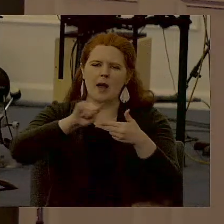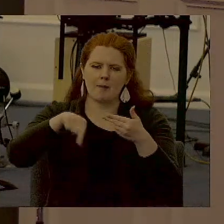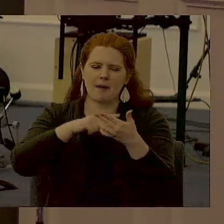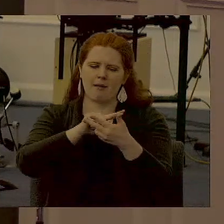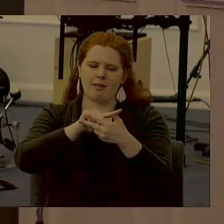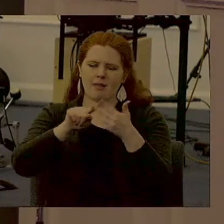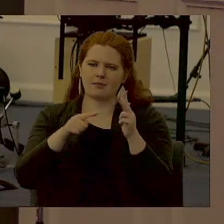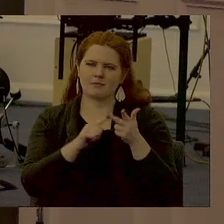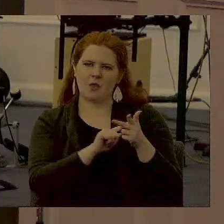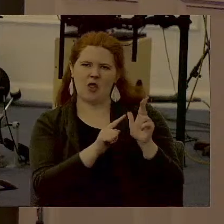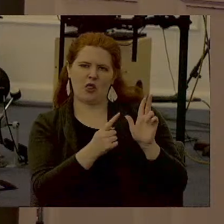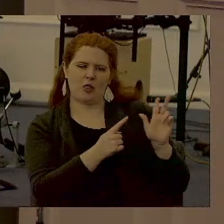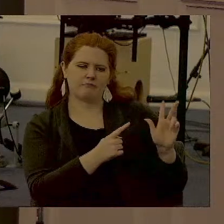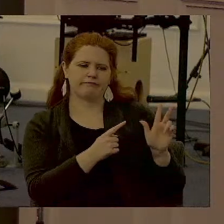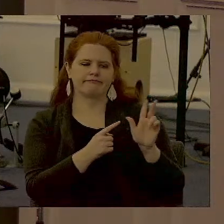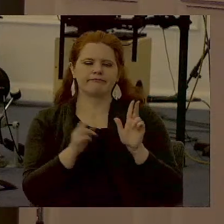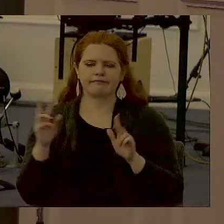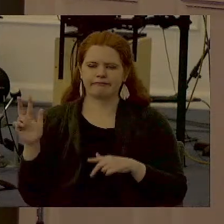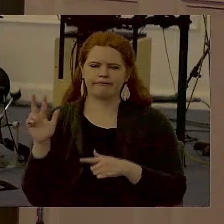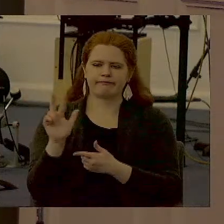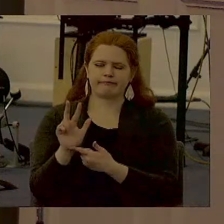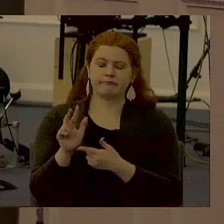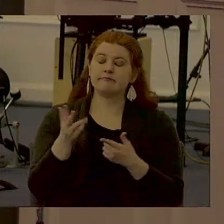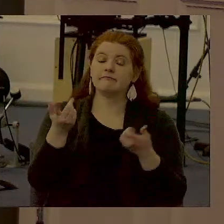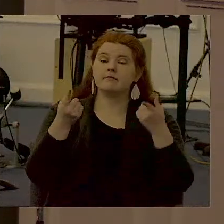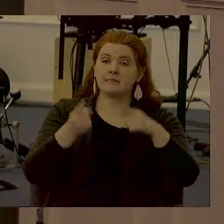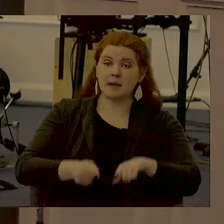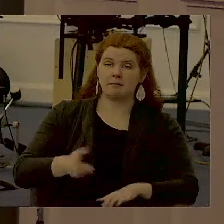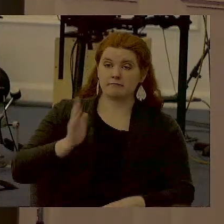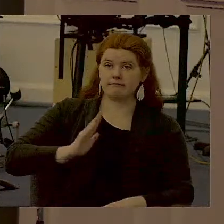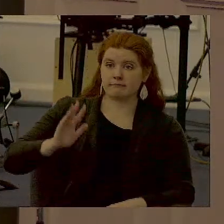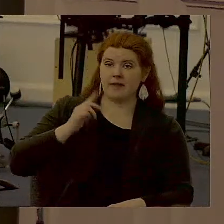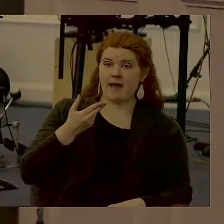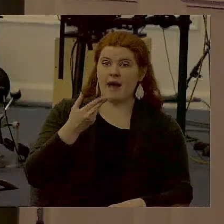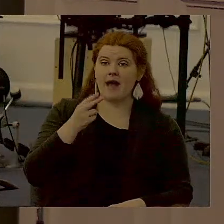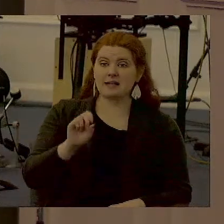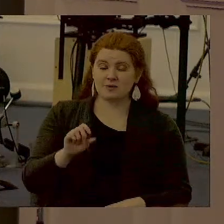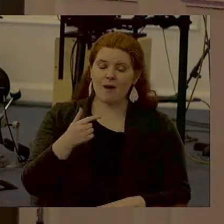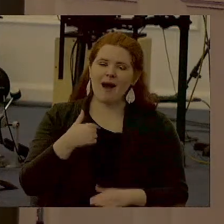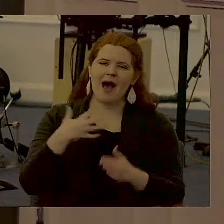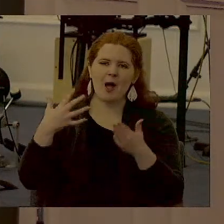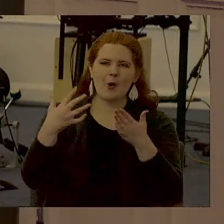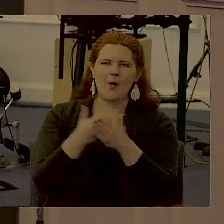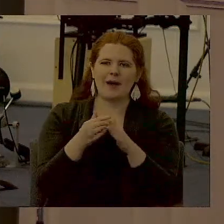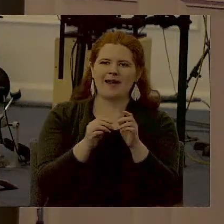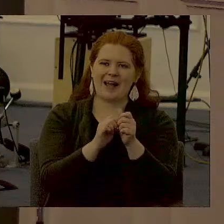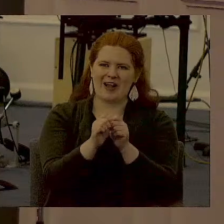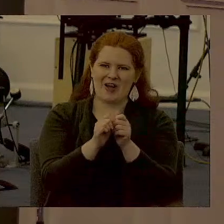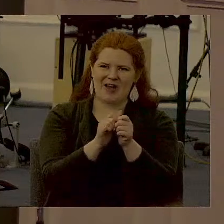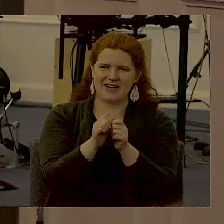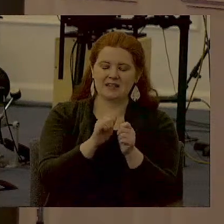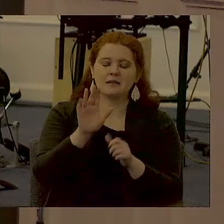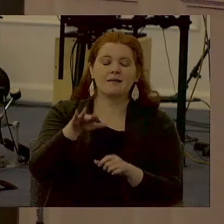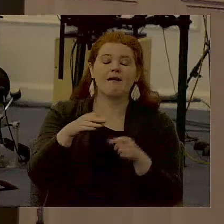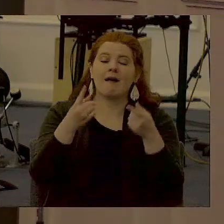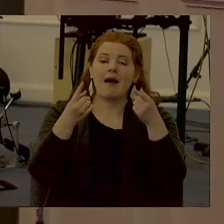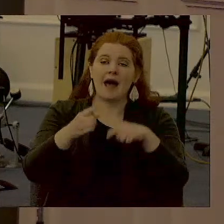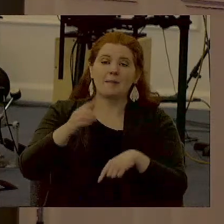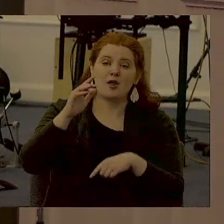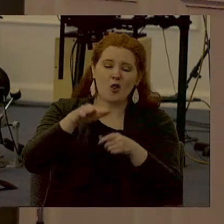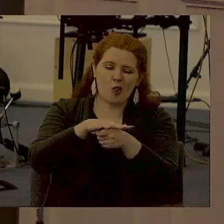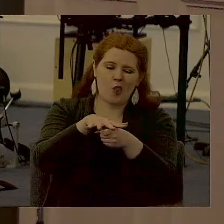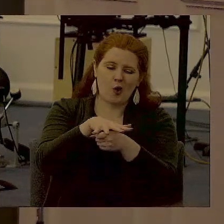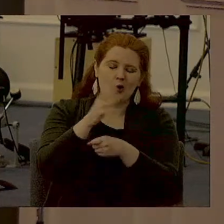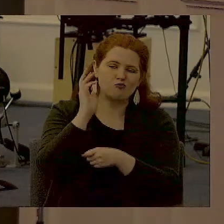magi. When I was in high school, I won a contest that you had to call into the